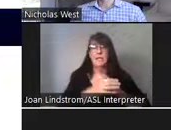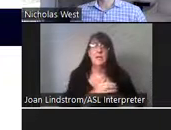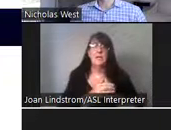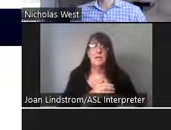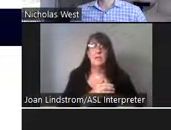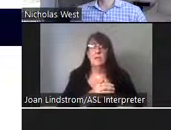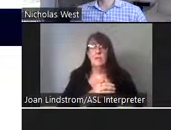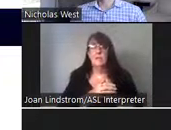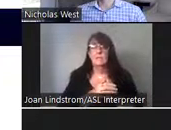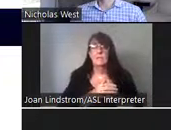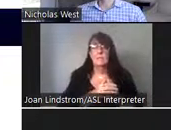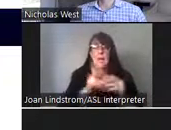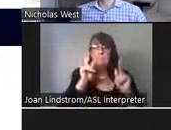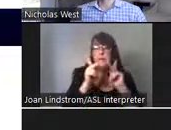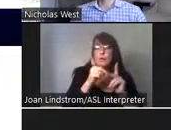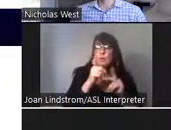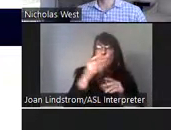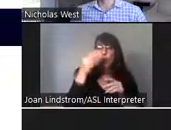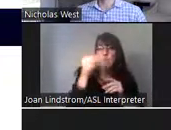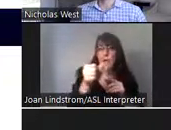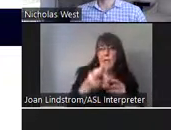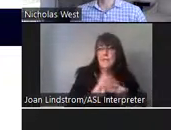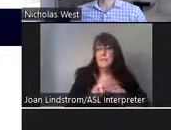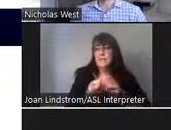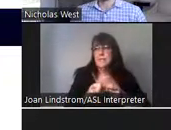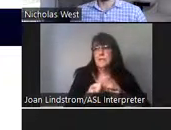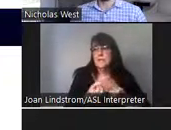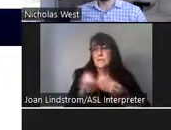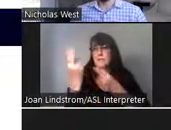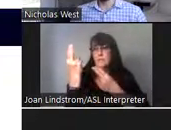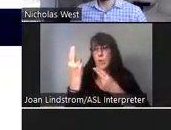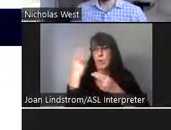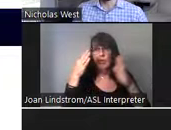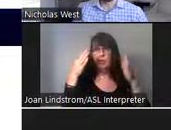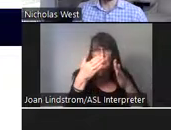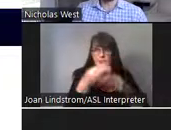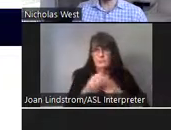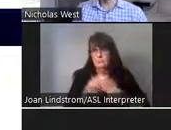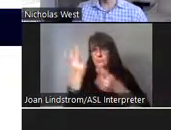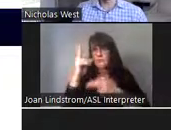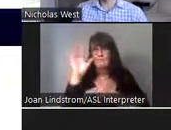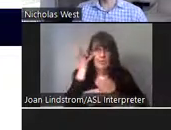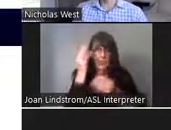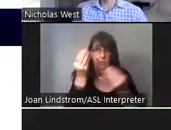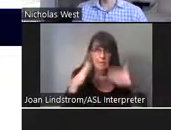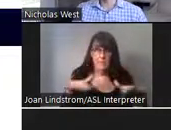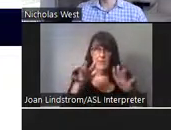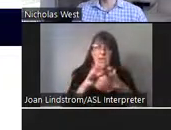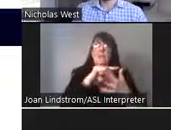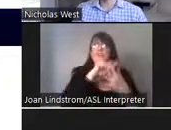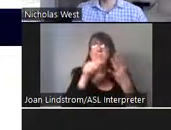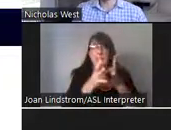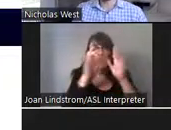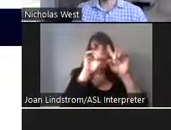we have folks who are buying and disposing and only focused on buying and disposing federal property. So there's lots of